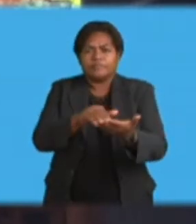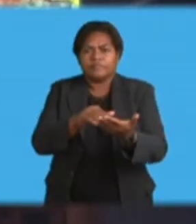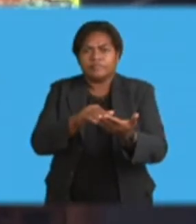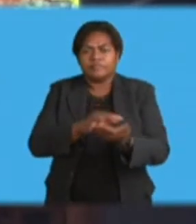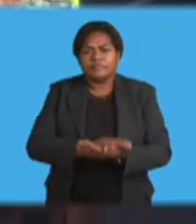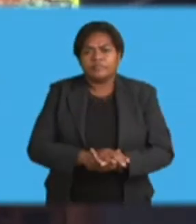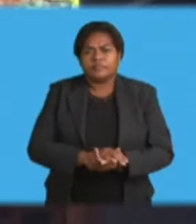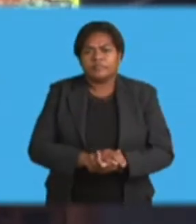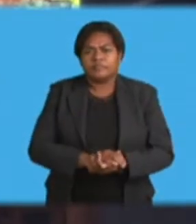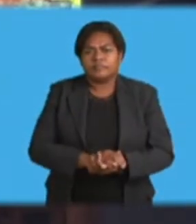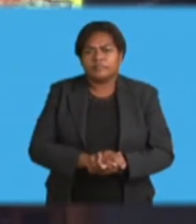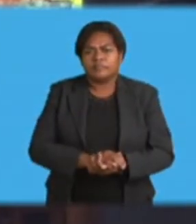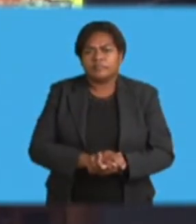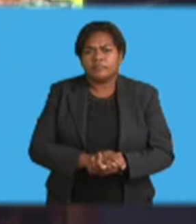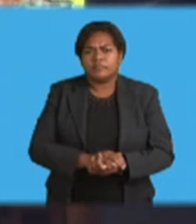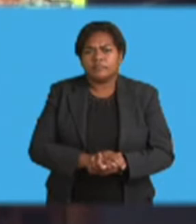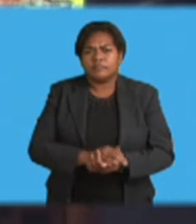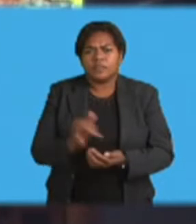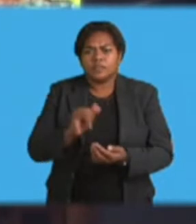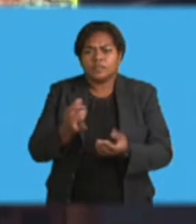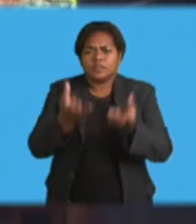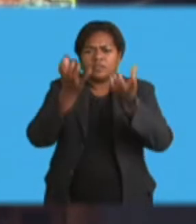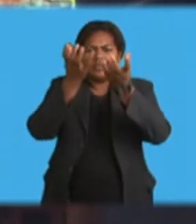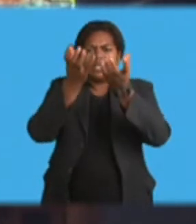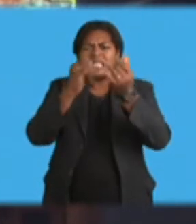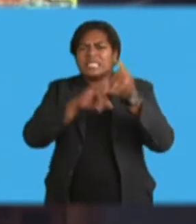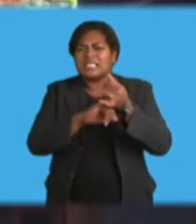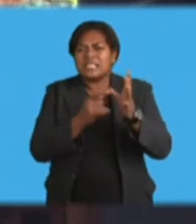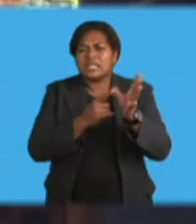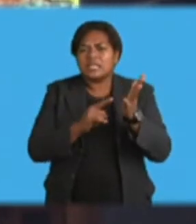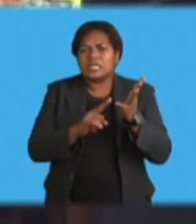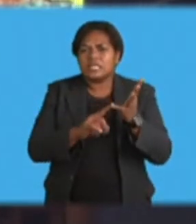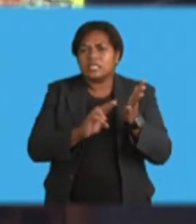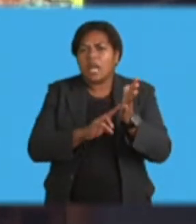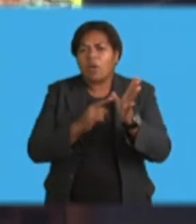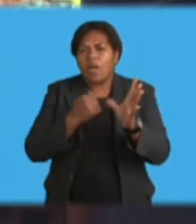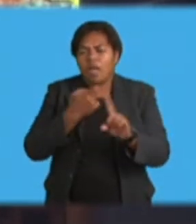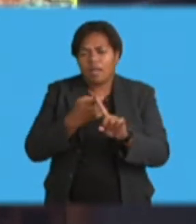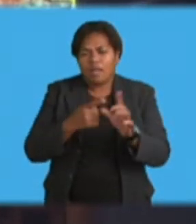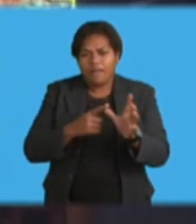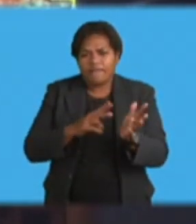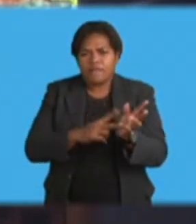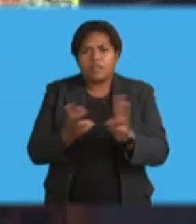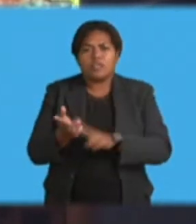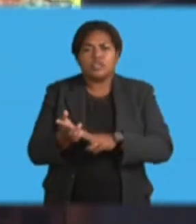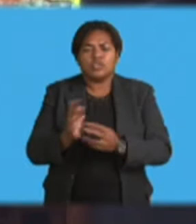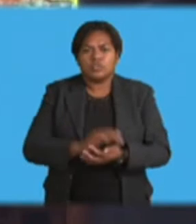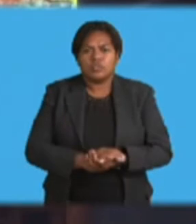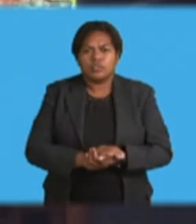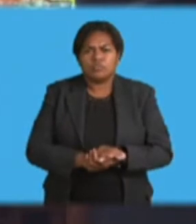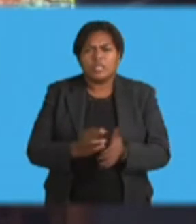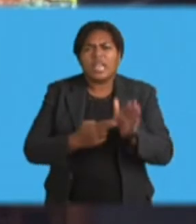River diversion point was located upstream of Sonaka village, parallel along the Enamanu Road to Neni